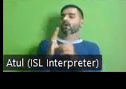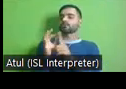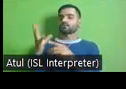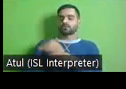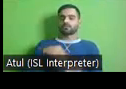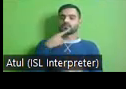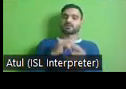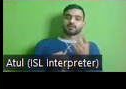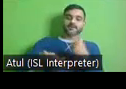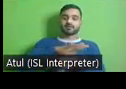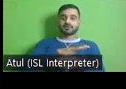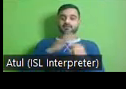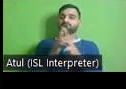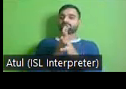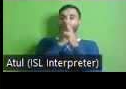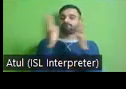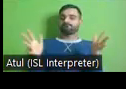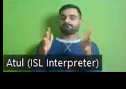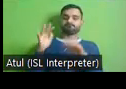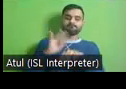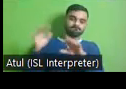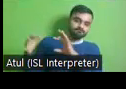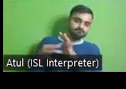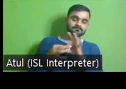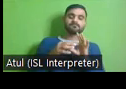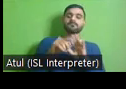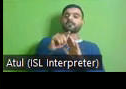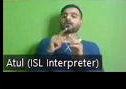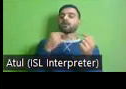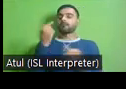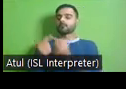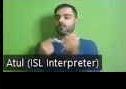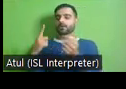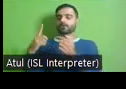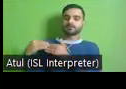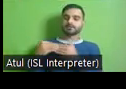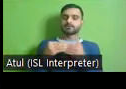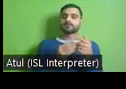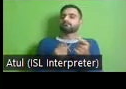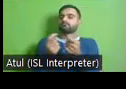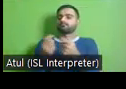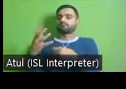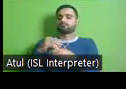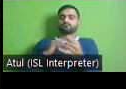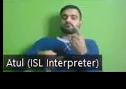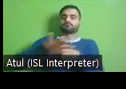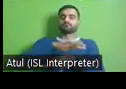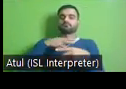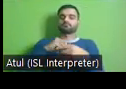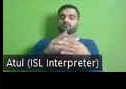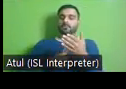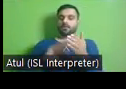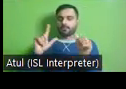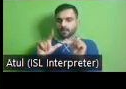They are societies that are largely detached from politics as leadership and control. So I'm not talking about society of MLAs